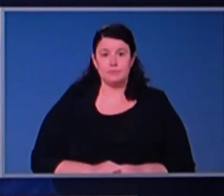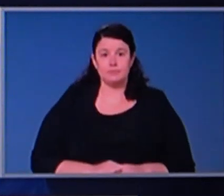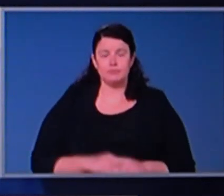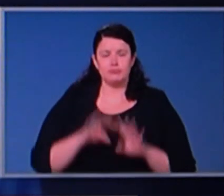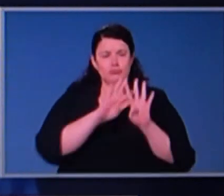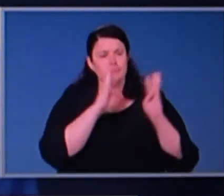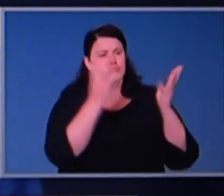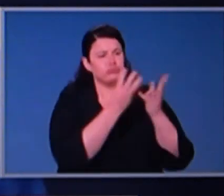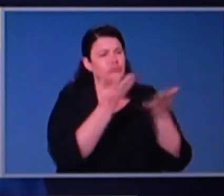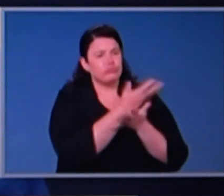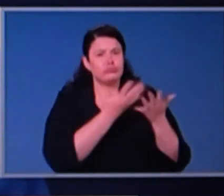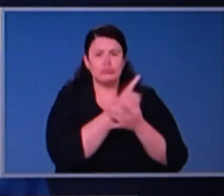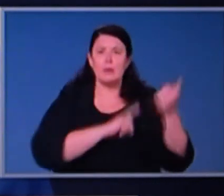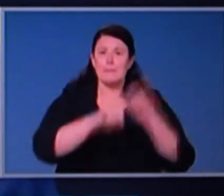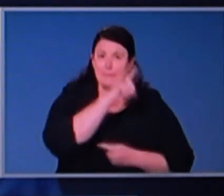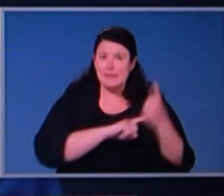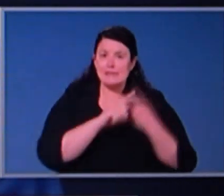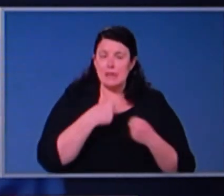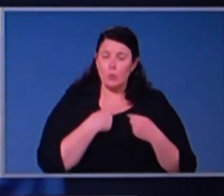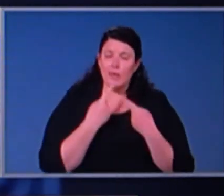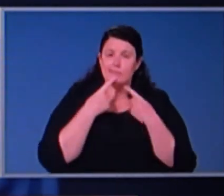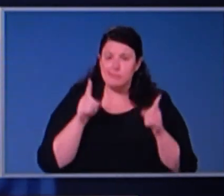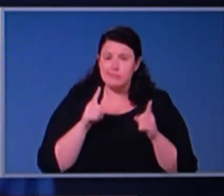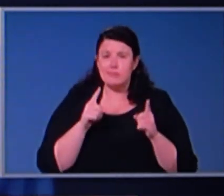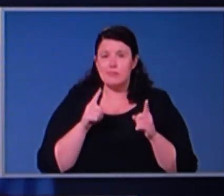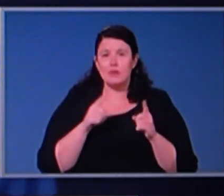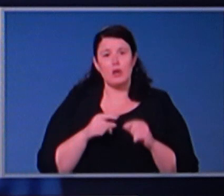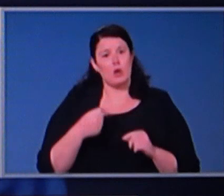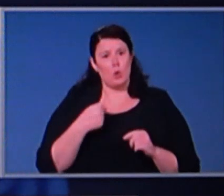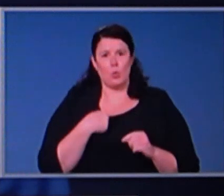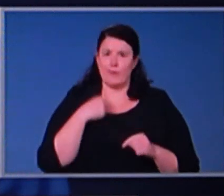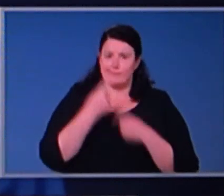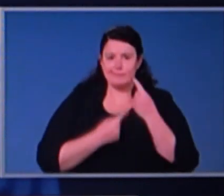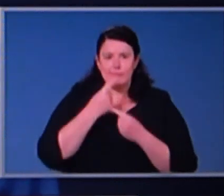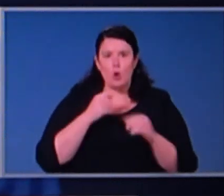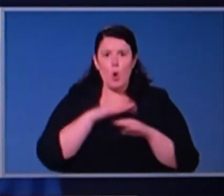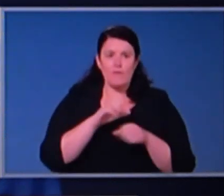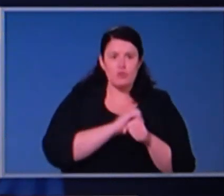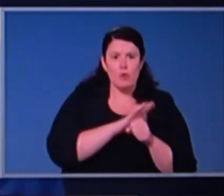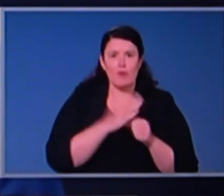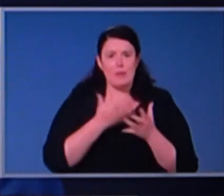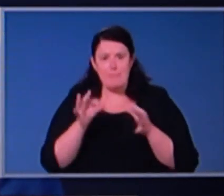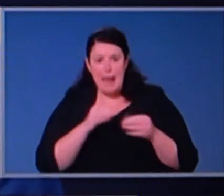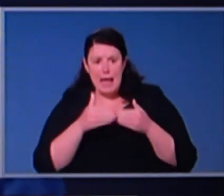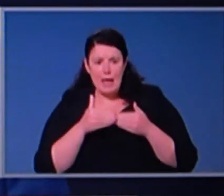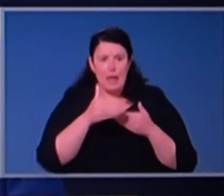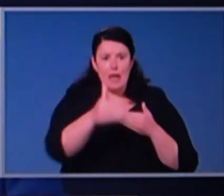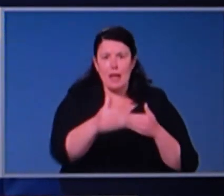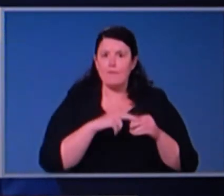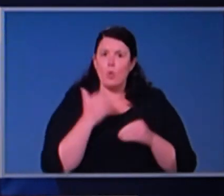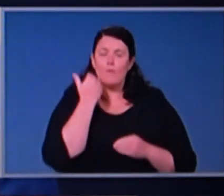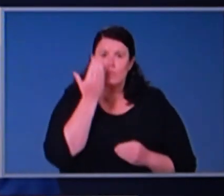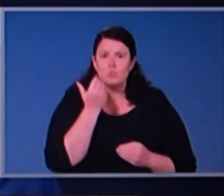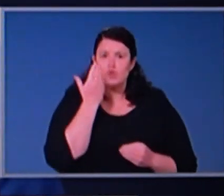today advanced versions of what we're calling our pandemic intelligence plan and our surveillance plan, our plan